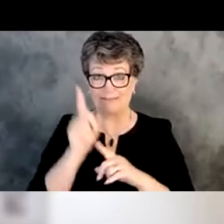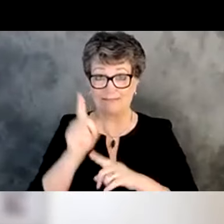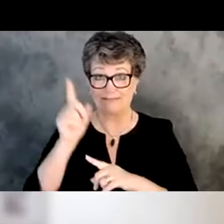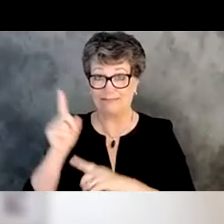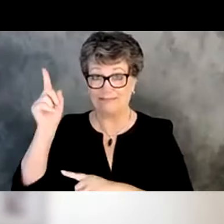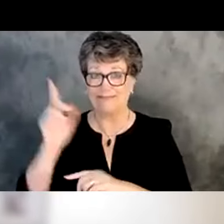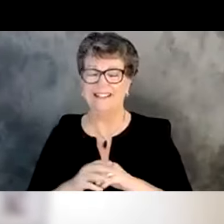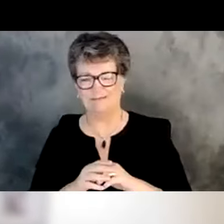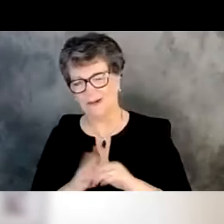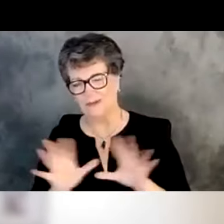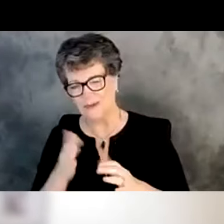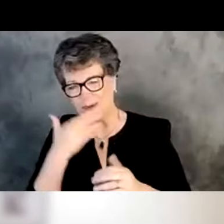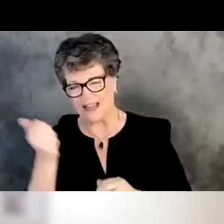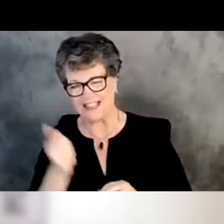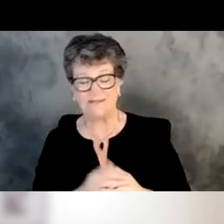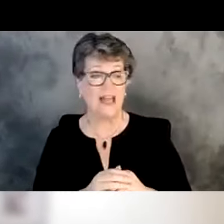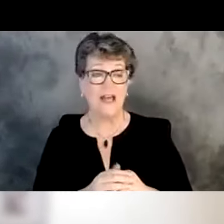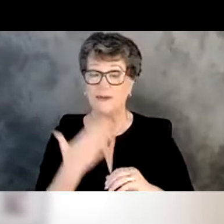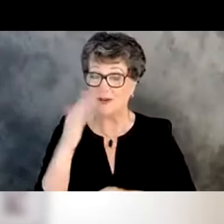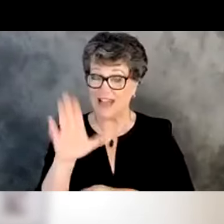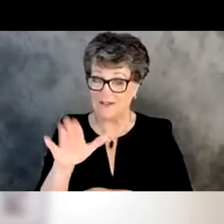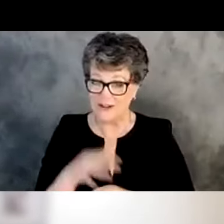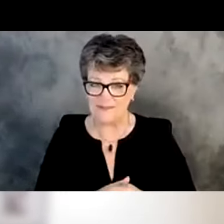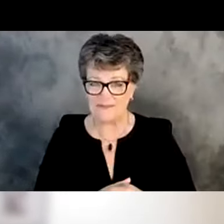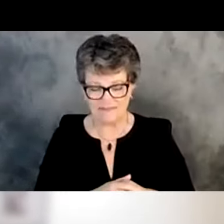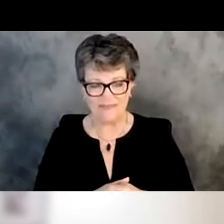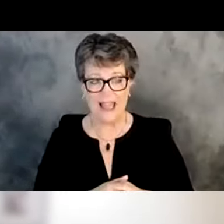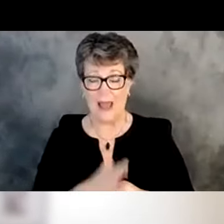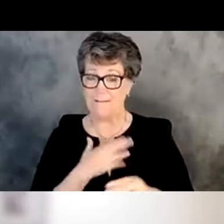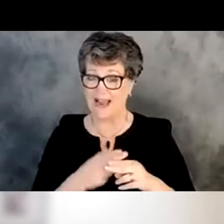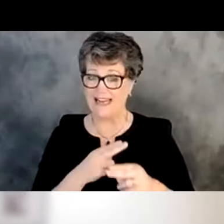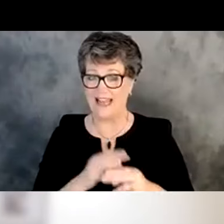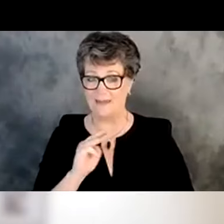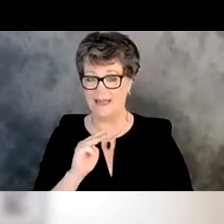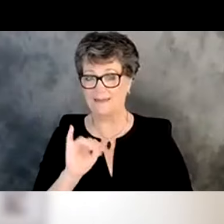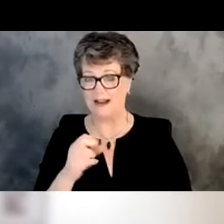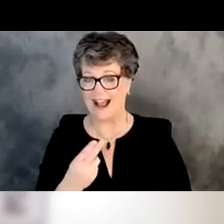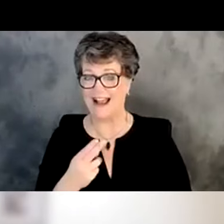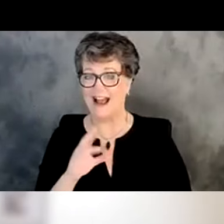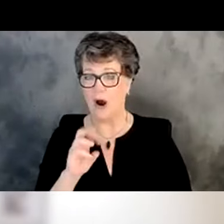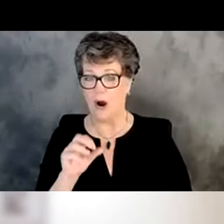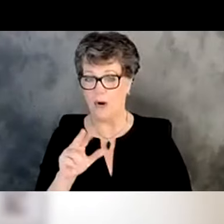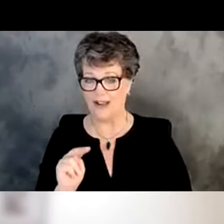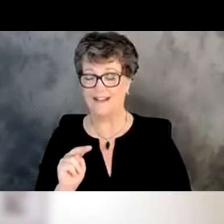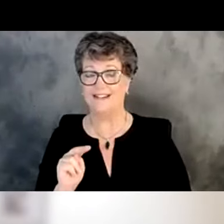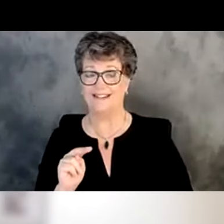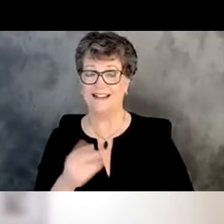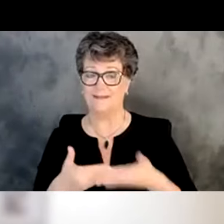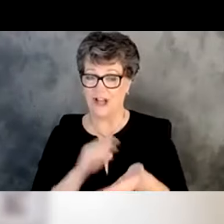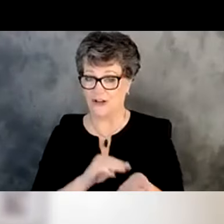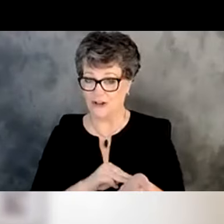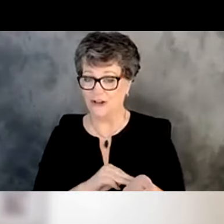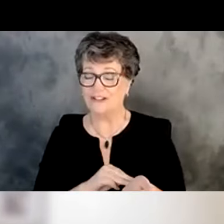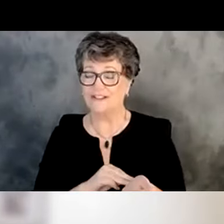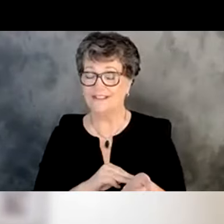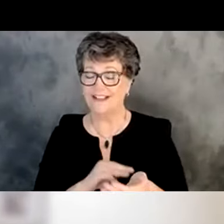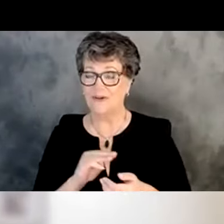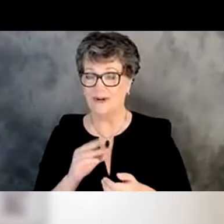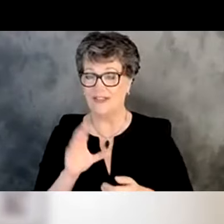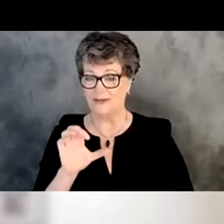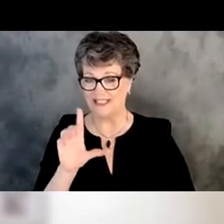best. So good afternoon. Like Kim said, my name is Michael Owen. I'm a pediatrician with UC Davis Health in Sacramento County Public